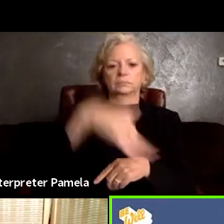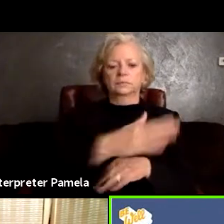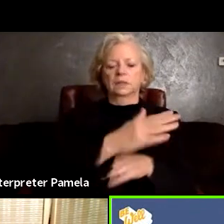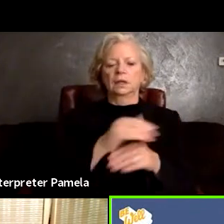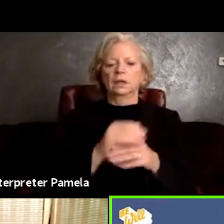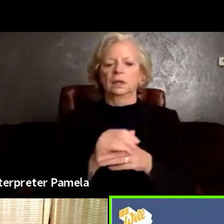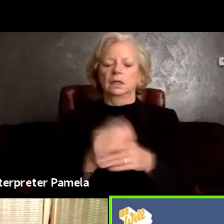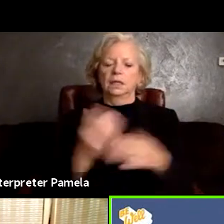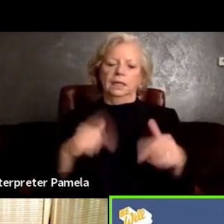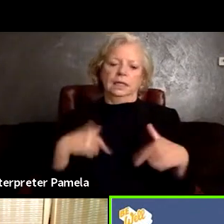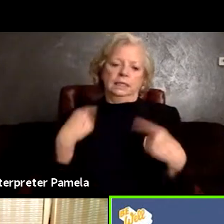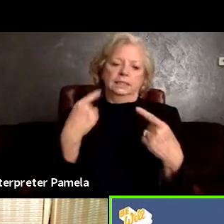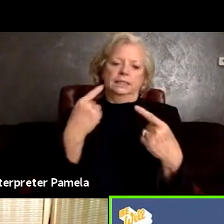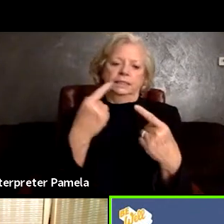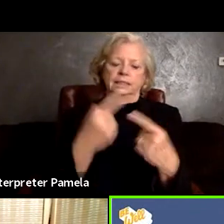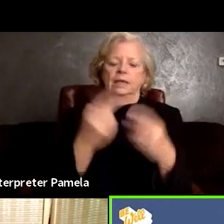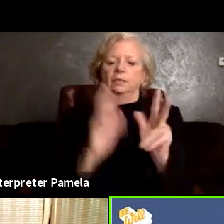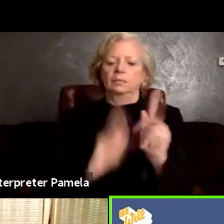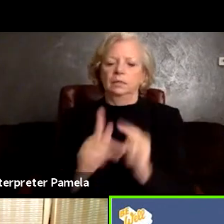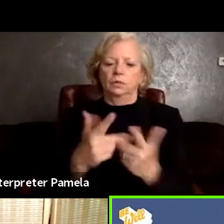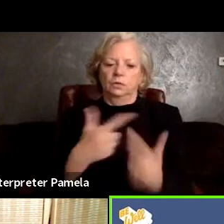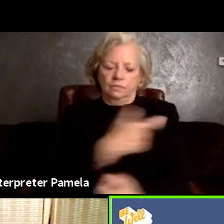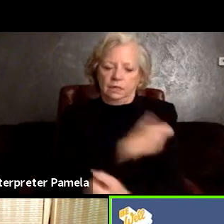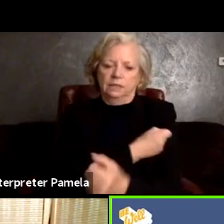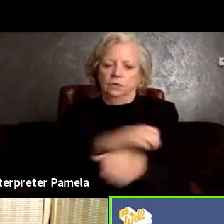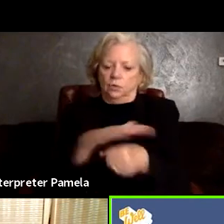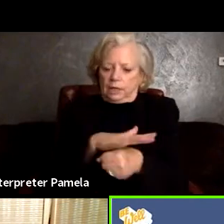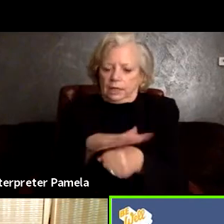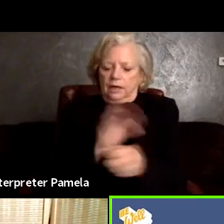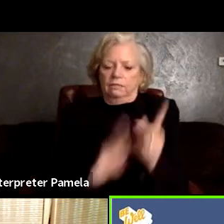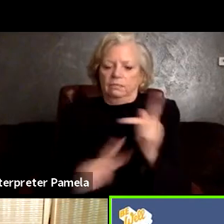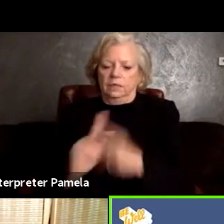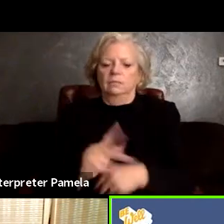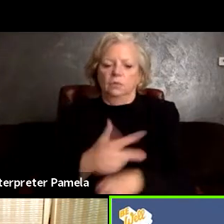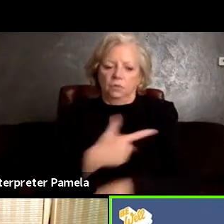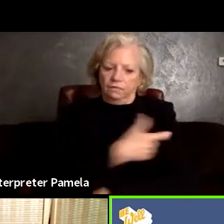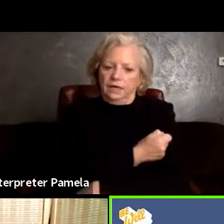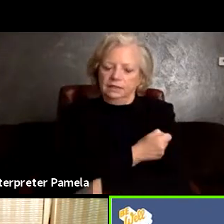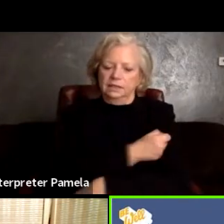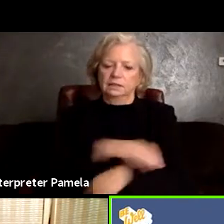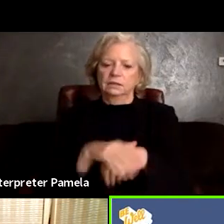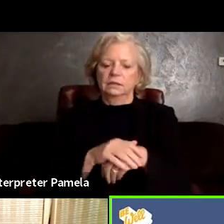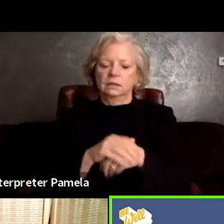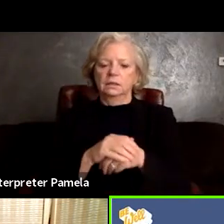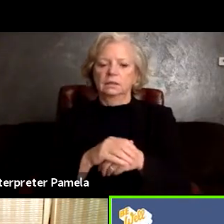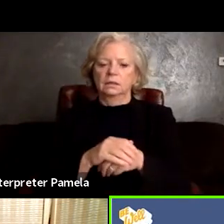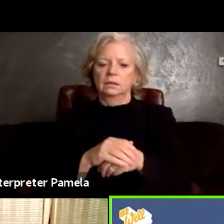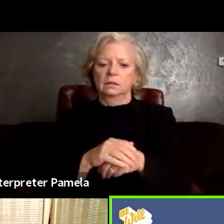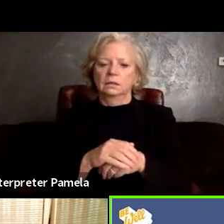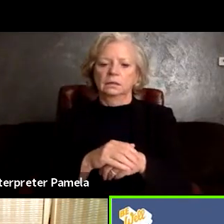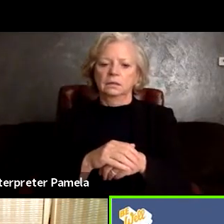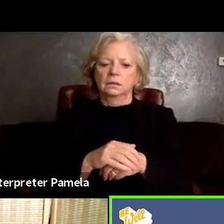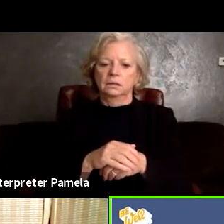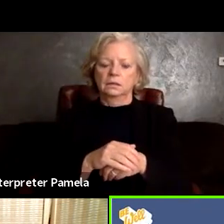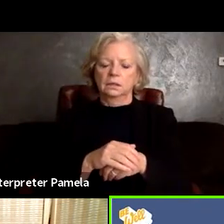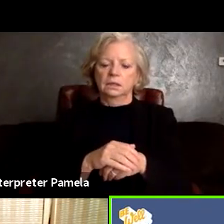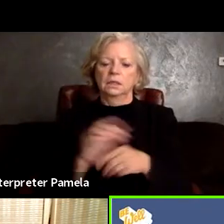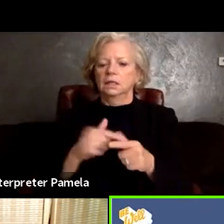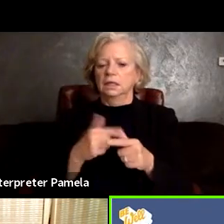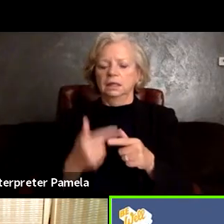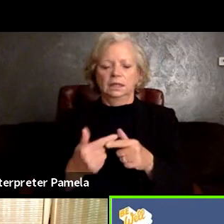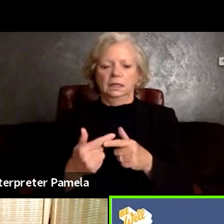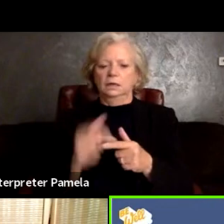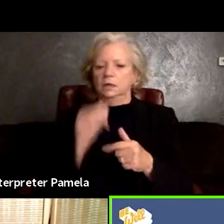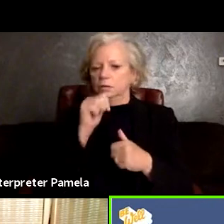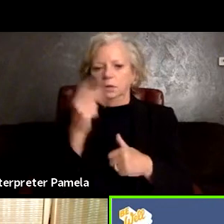people are vaccinated, or enough people have had it and run the risk of that severe disease that we don't see these